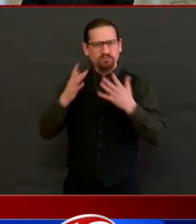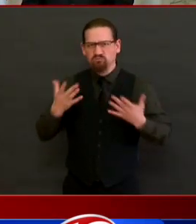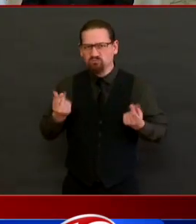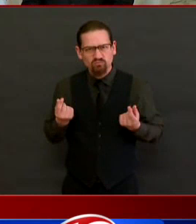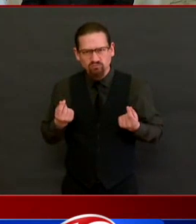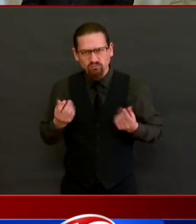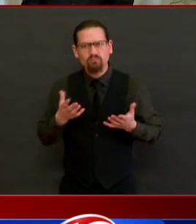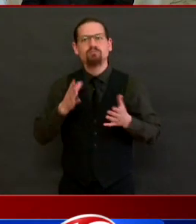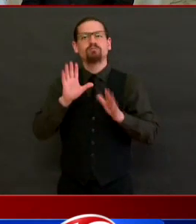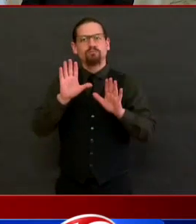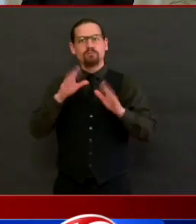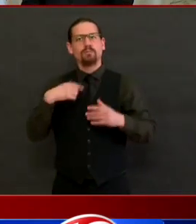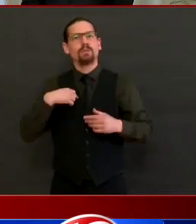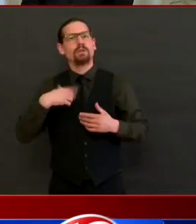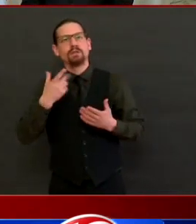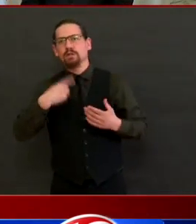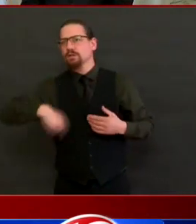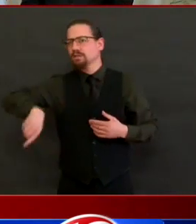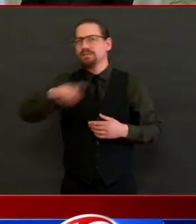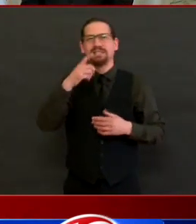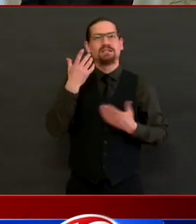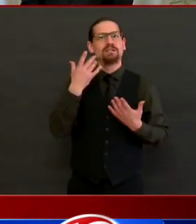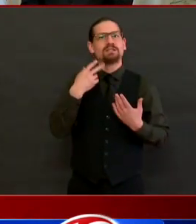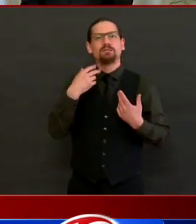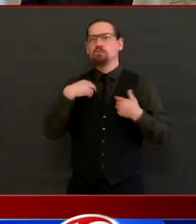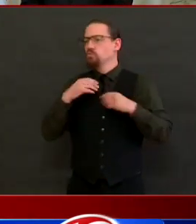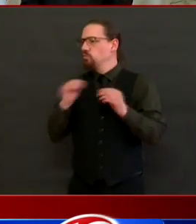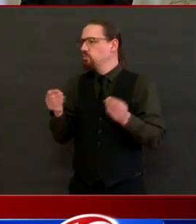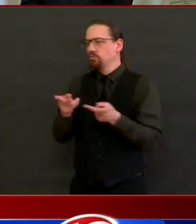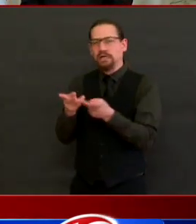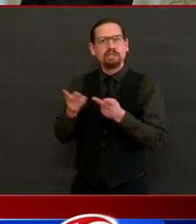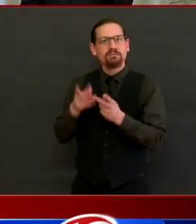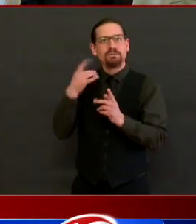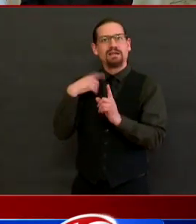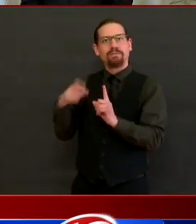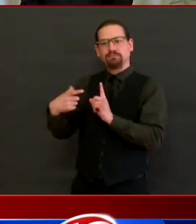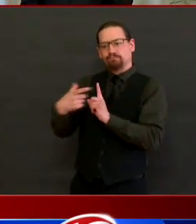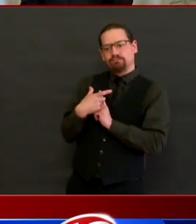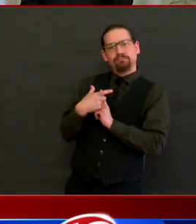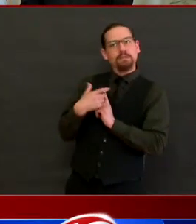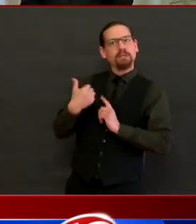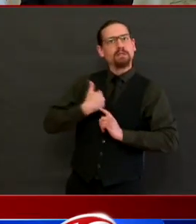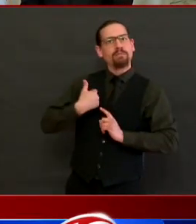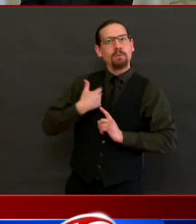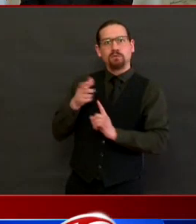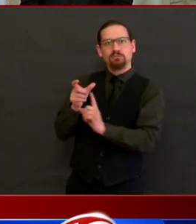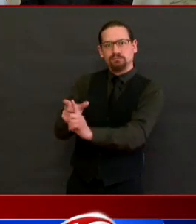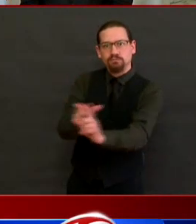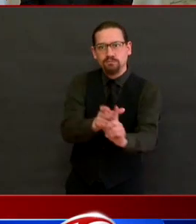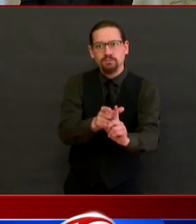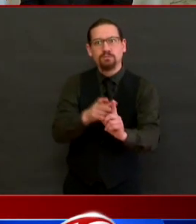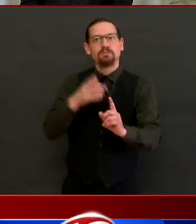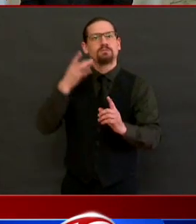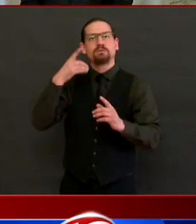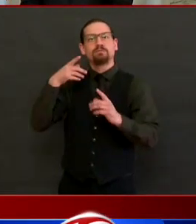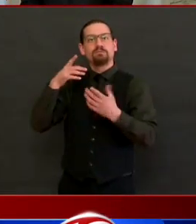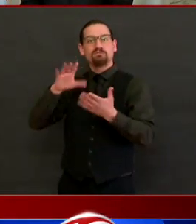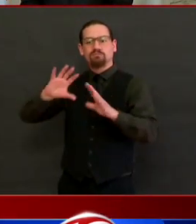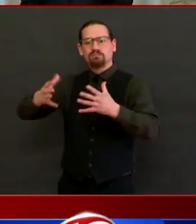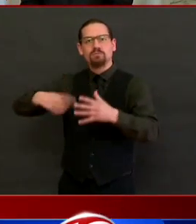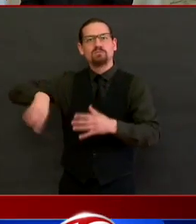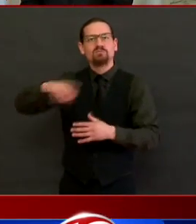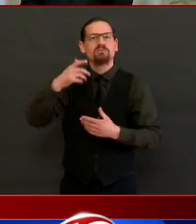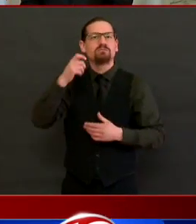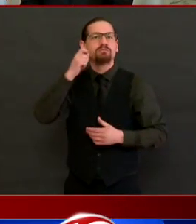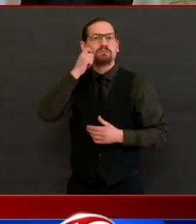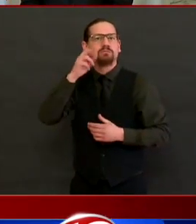rooms across the state, hotel rooms offered at significantly reduced prices. If you